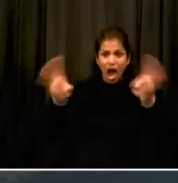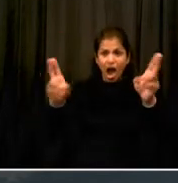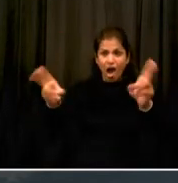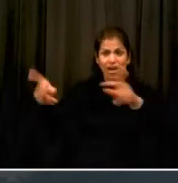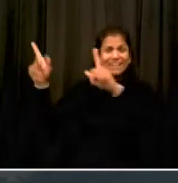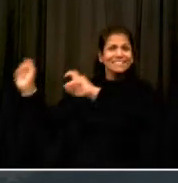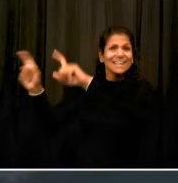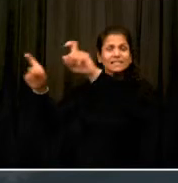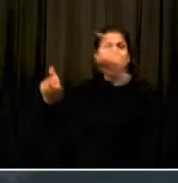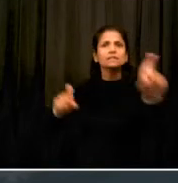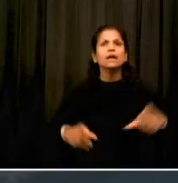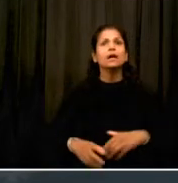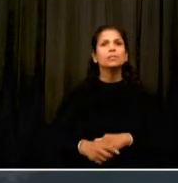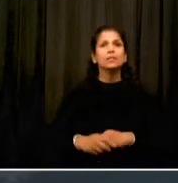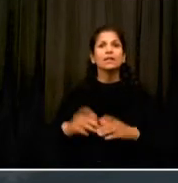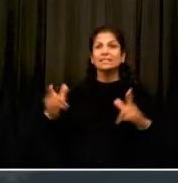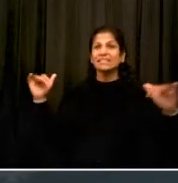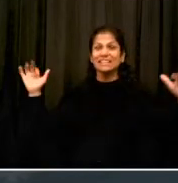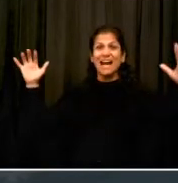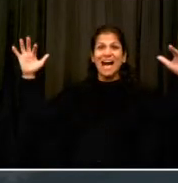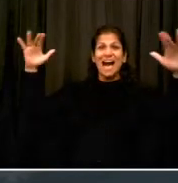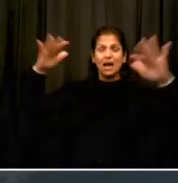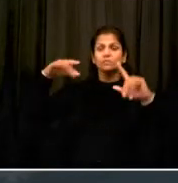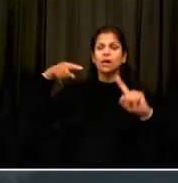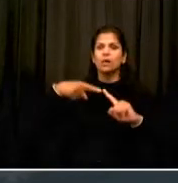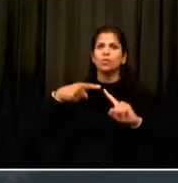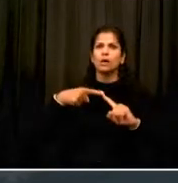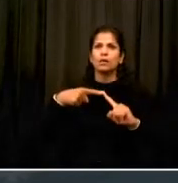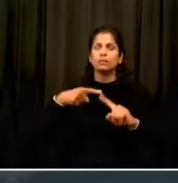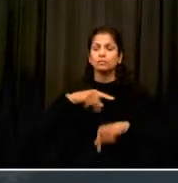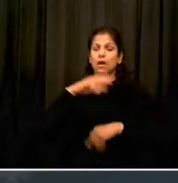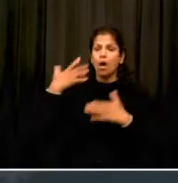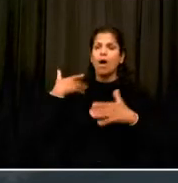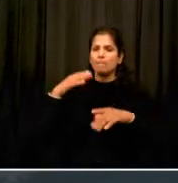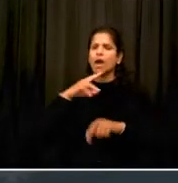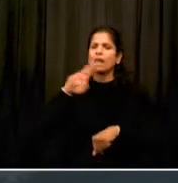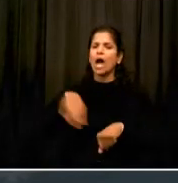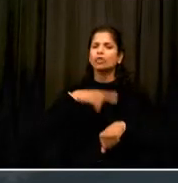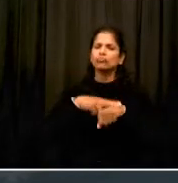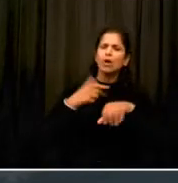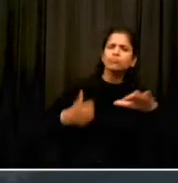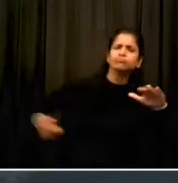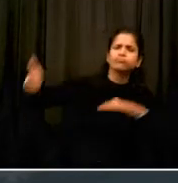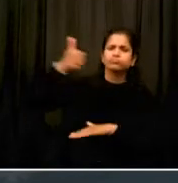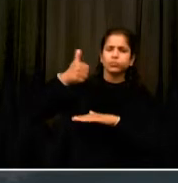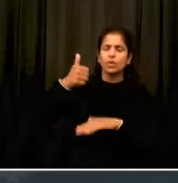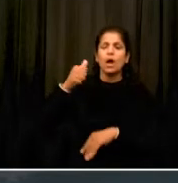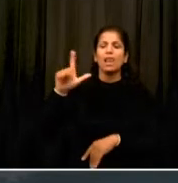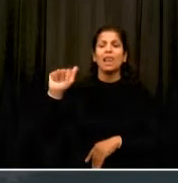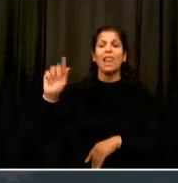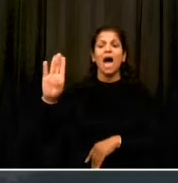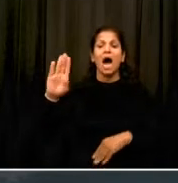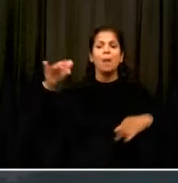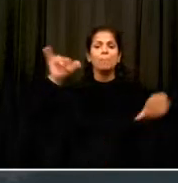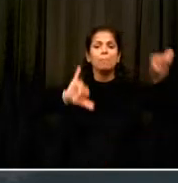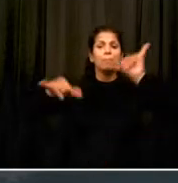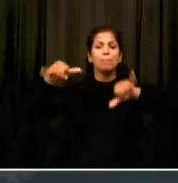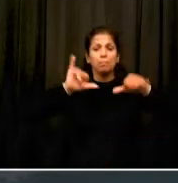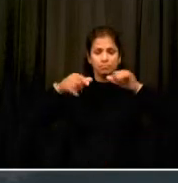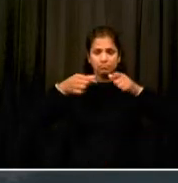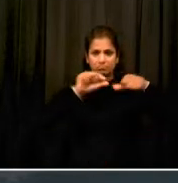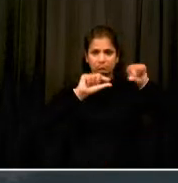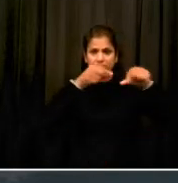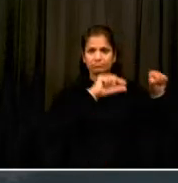ahead. One strategy that we've employed this week is something called pooling. Pooling is where, if you have multiple different samples